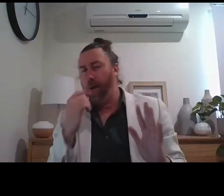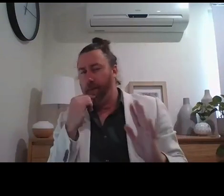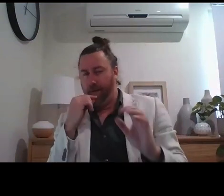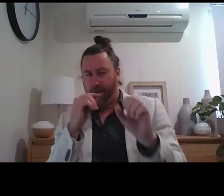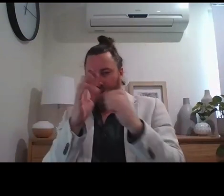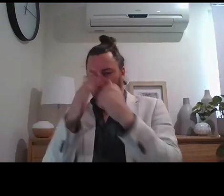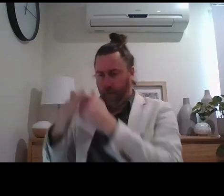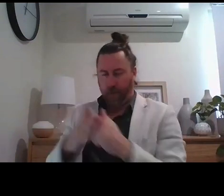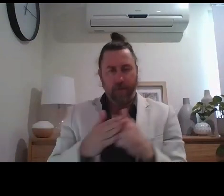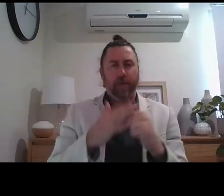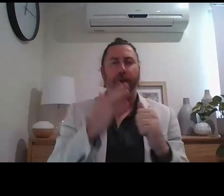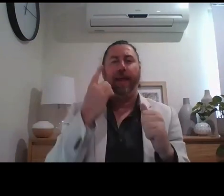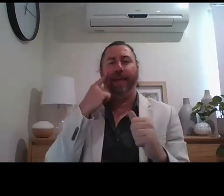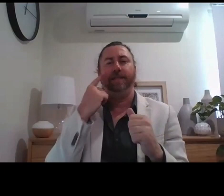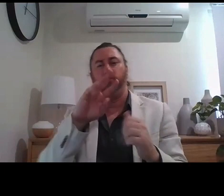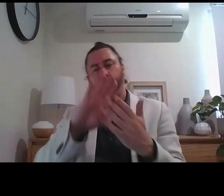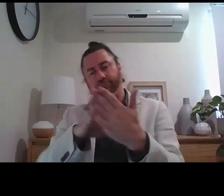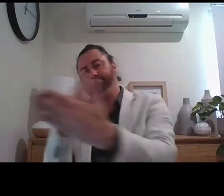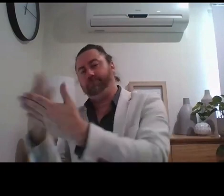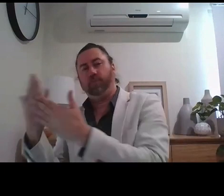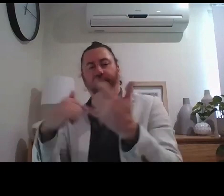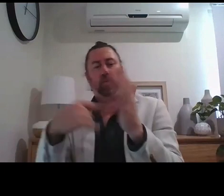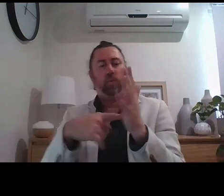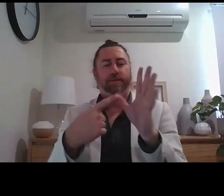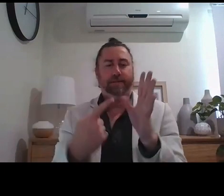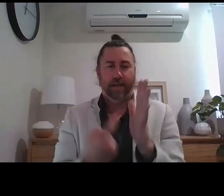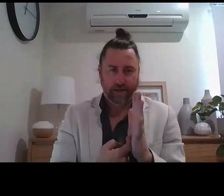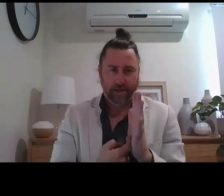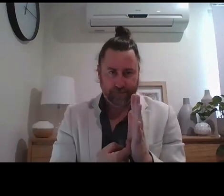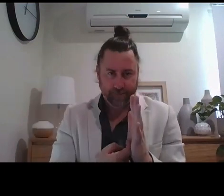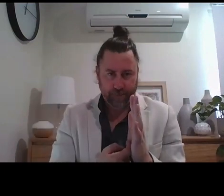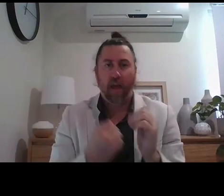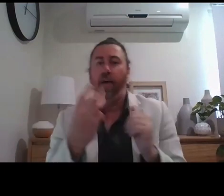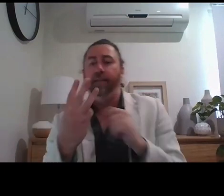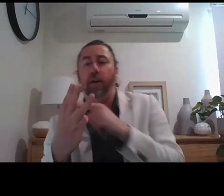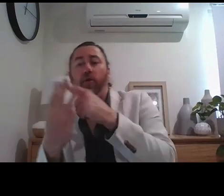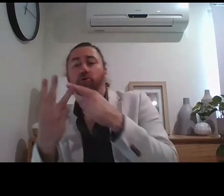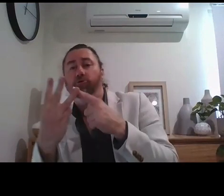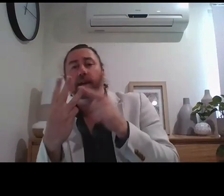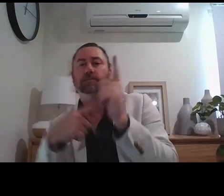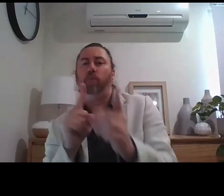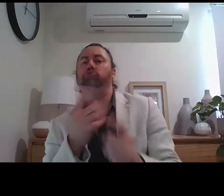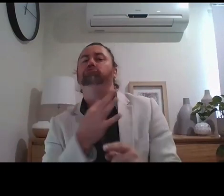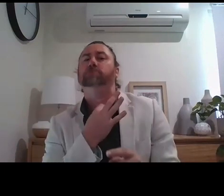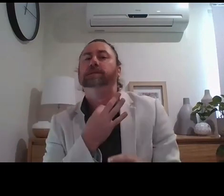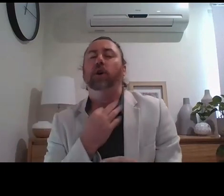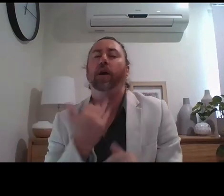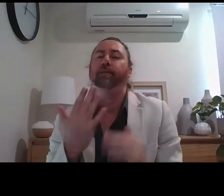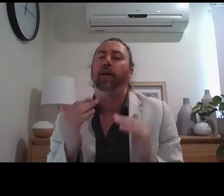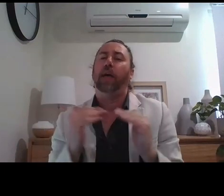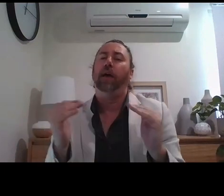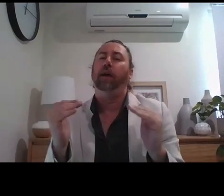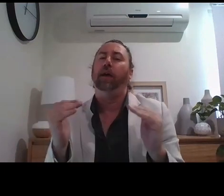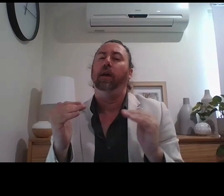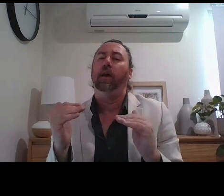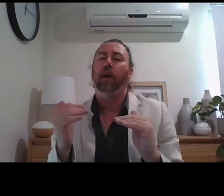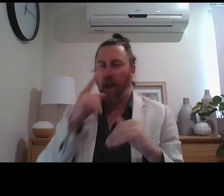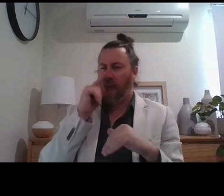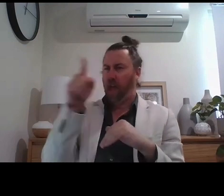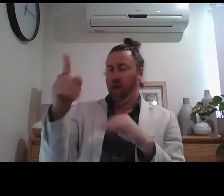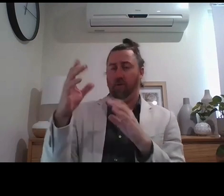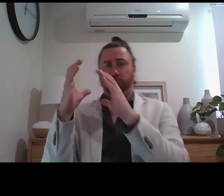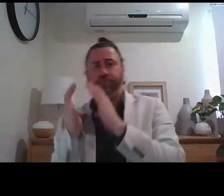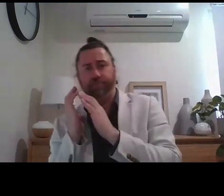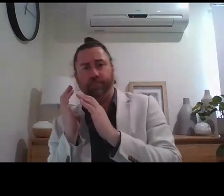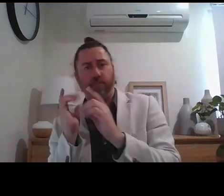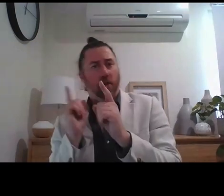ratings. 3 quality indicators are then risk adjusted to allow fair comparison between aged care homes. These include